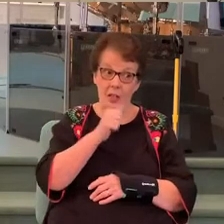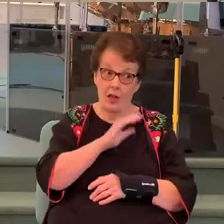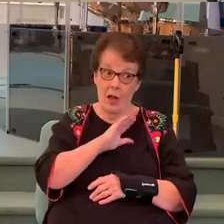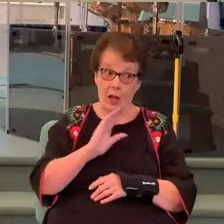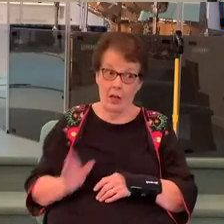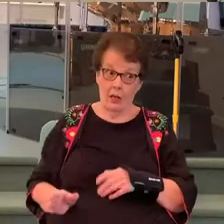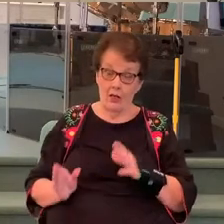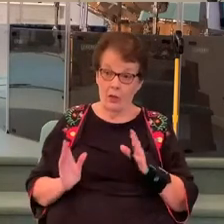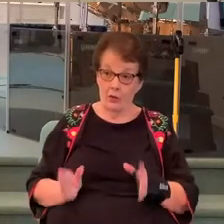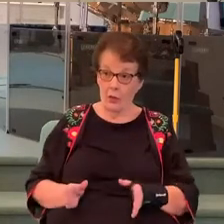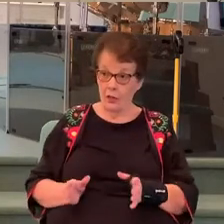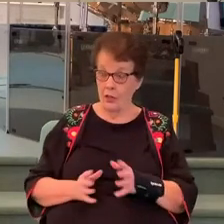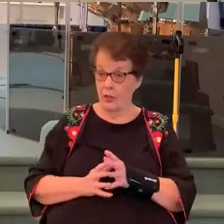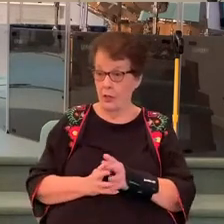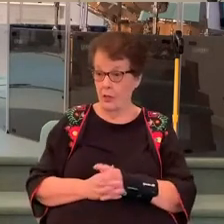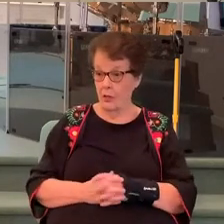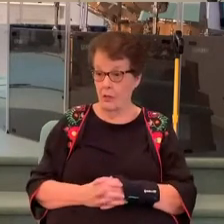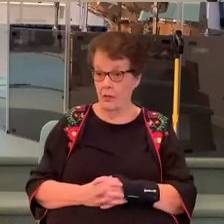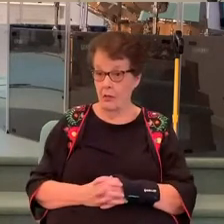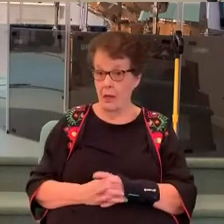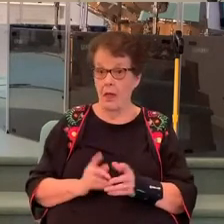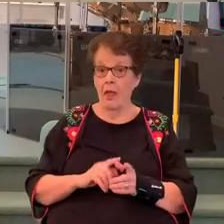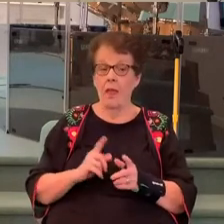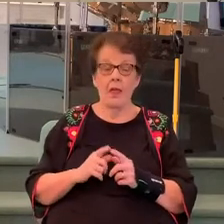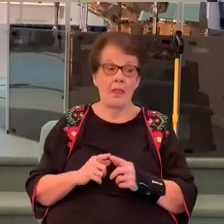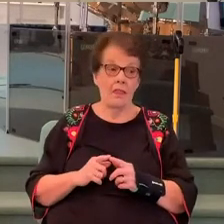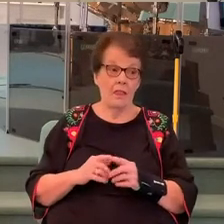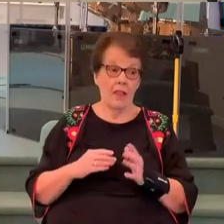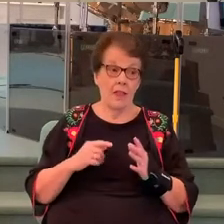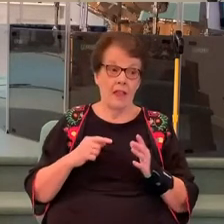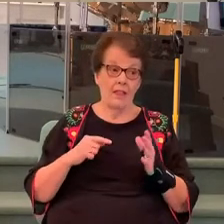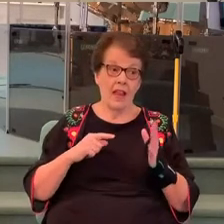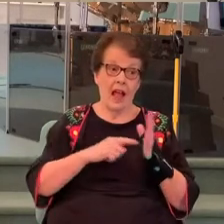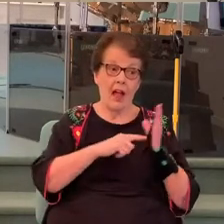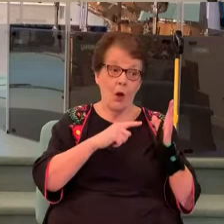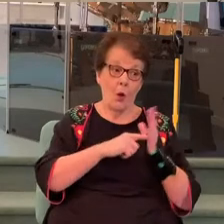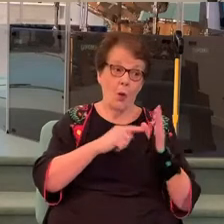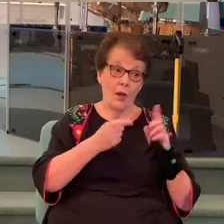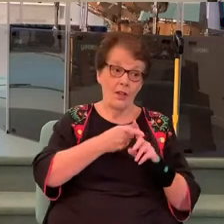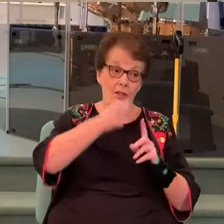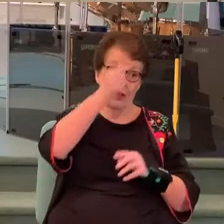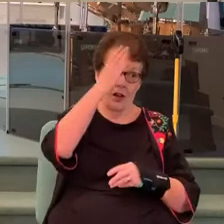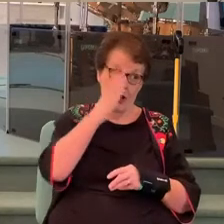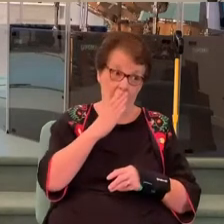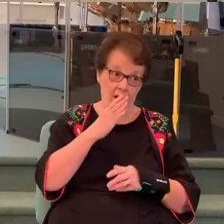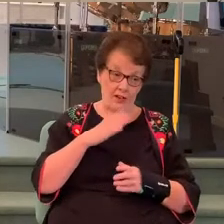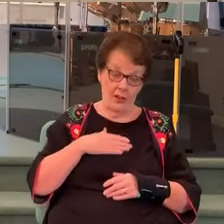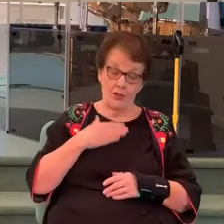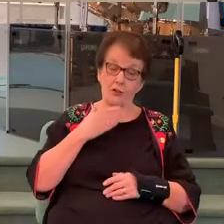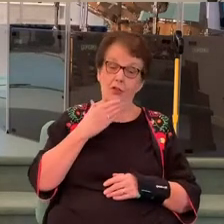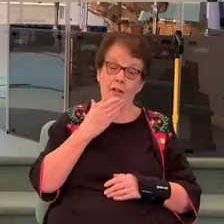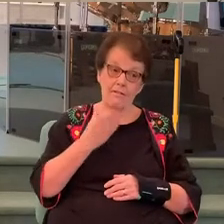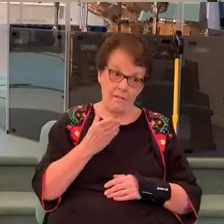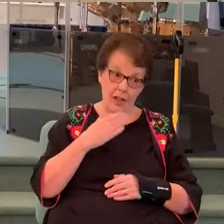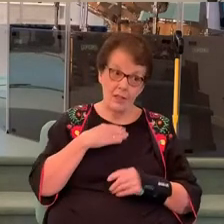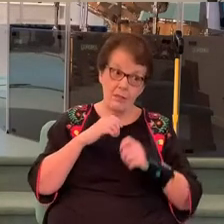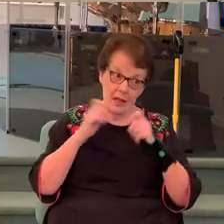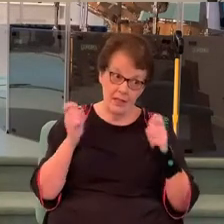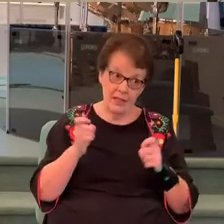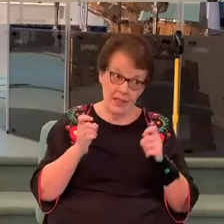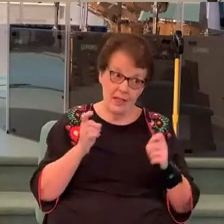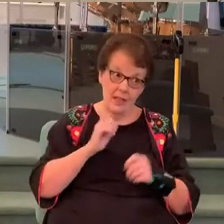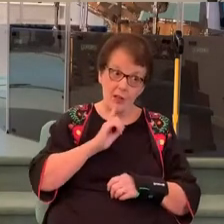I owe it to God to confess my sin so that He might forgive me and I might